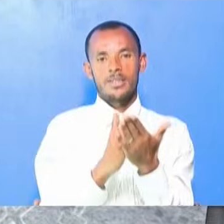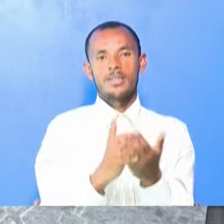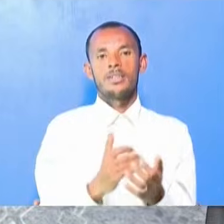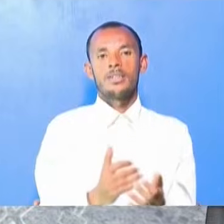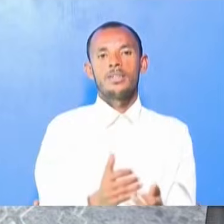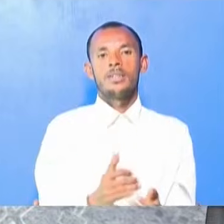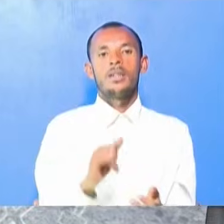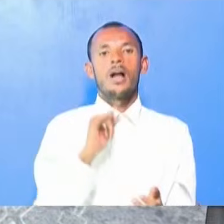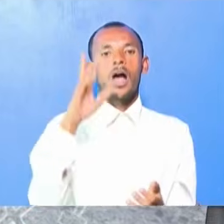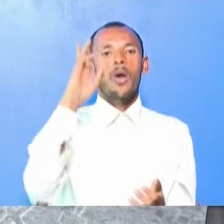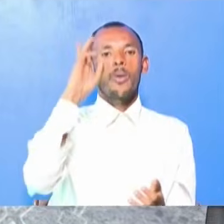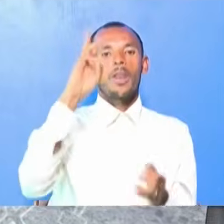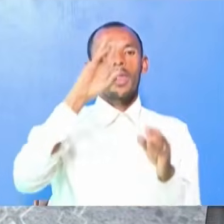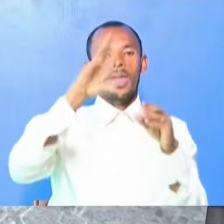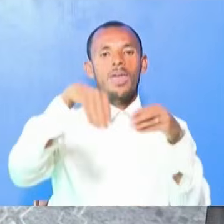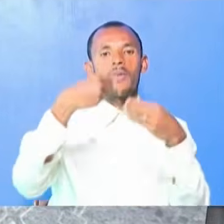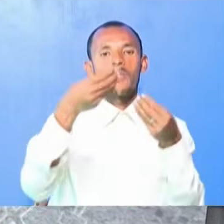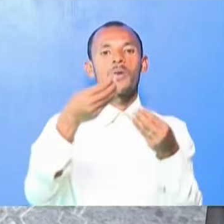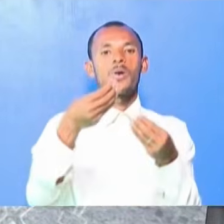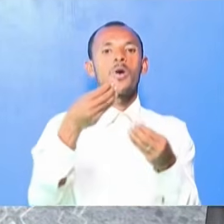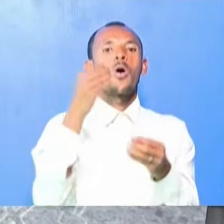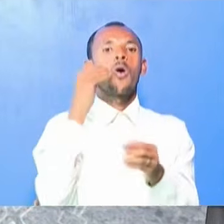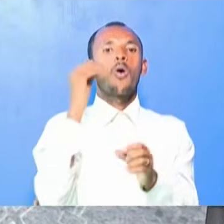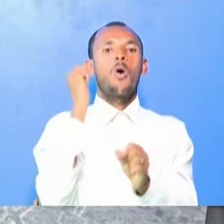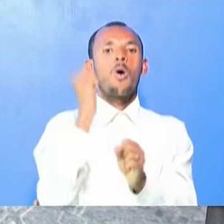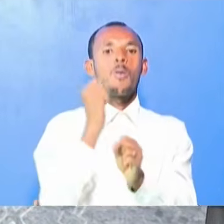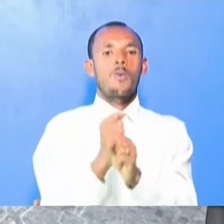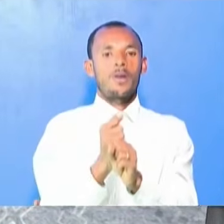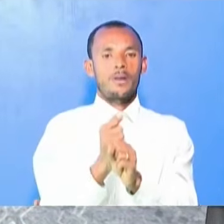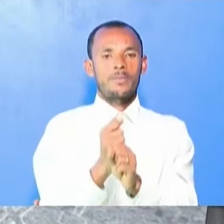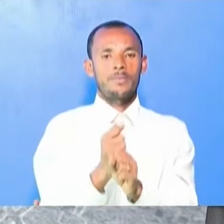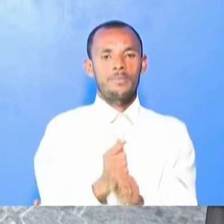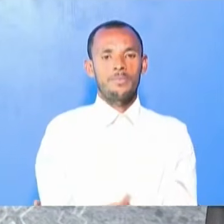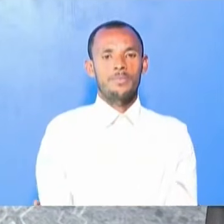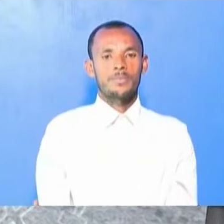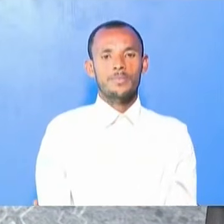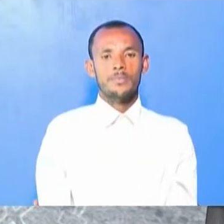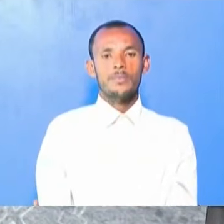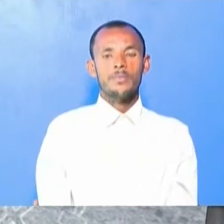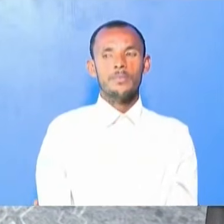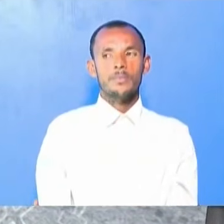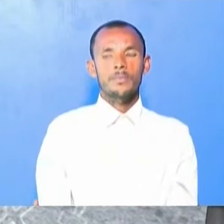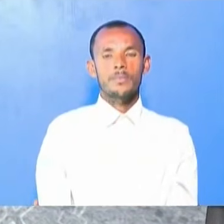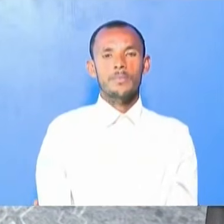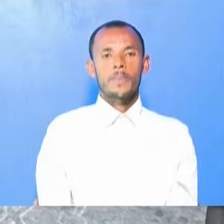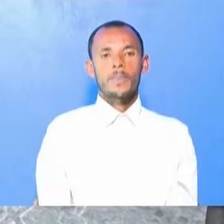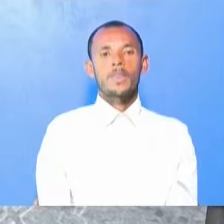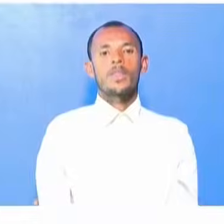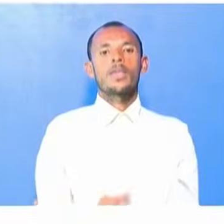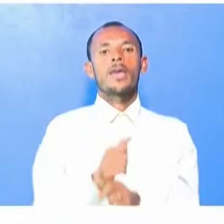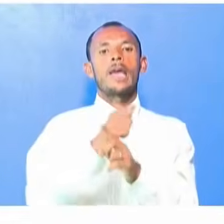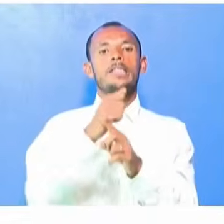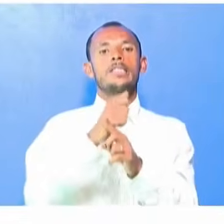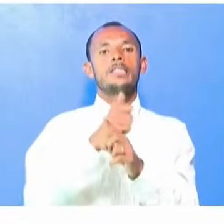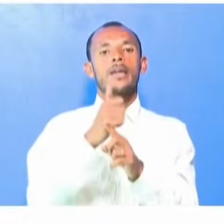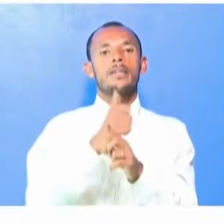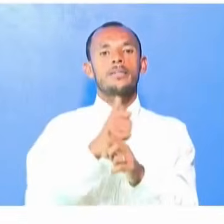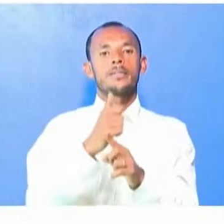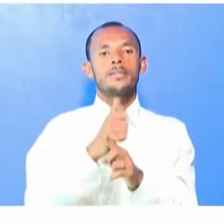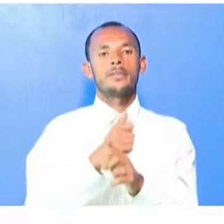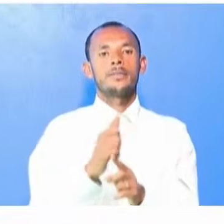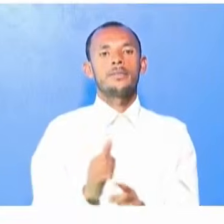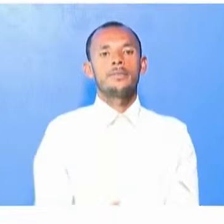So I will give you exercise for you to try. exercise.